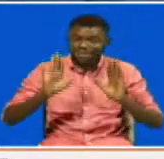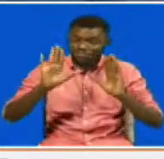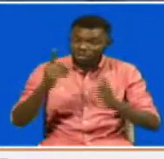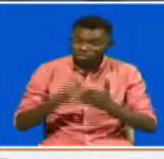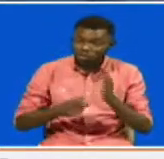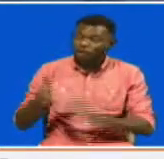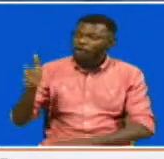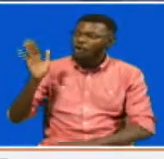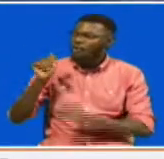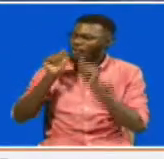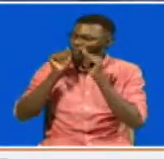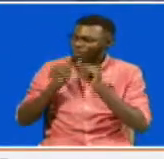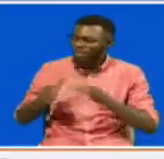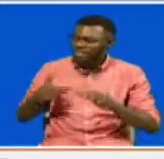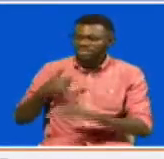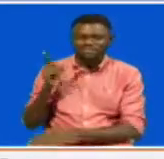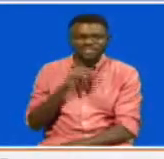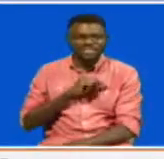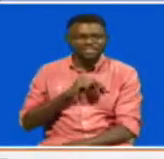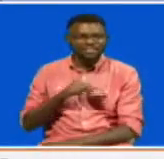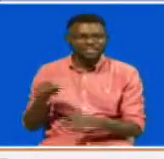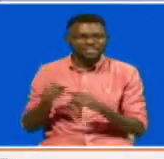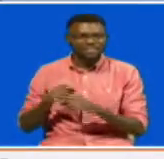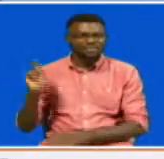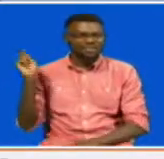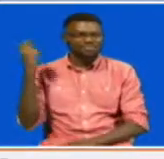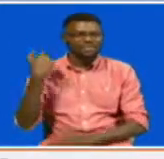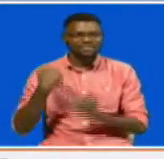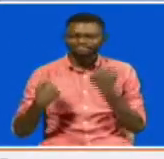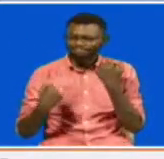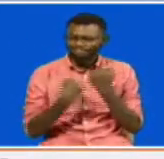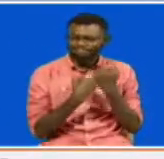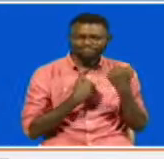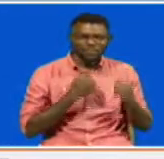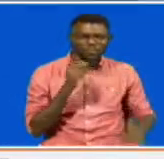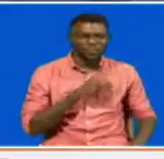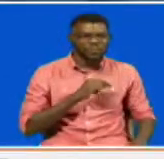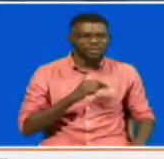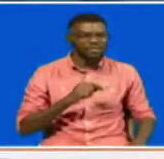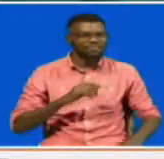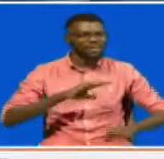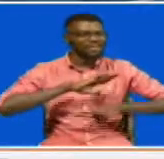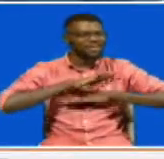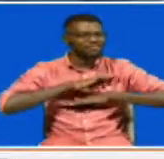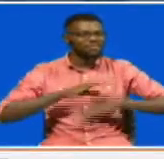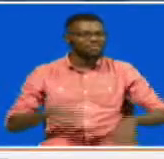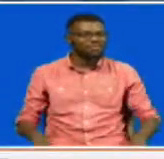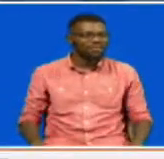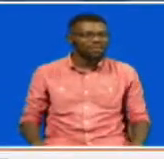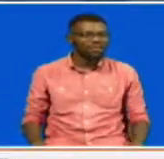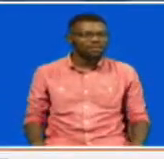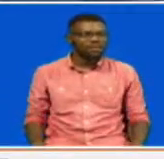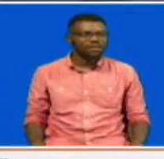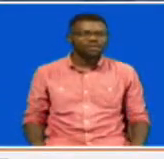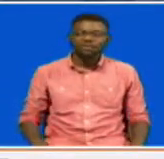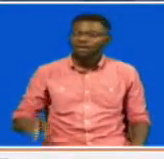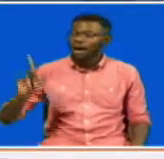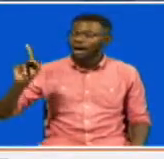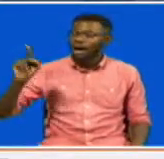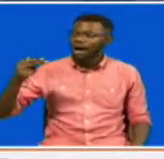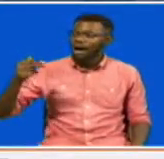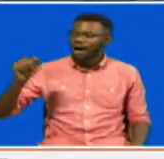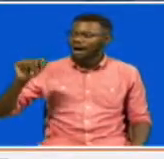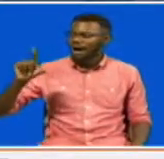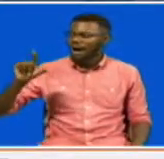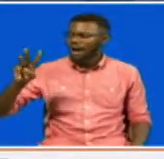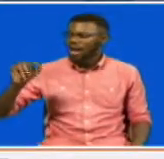God, so long as I have the support of the president, that is all. All right. A congratulatory message from Boni Khalwale will not help me